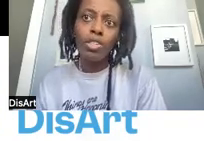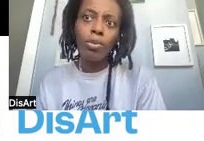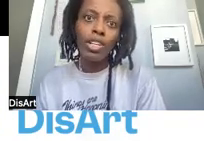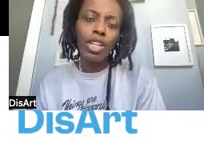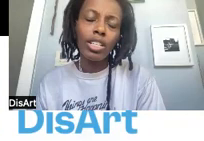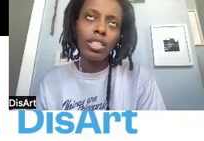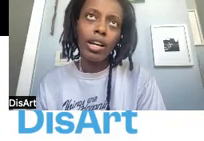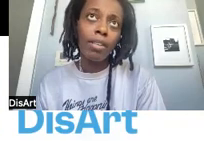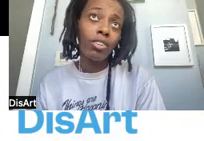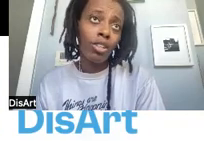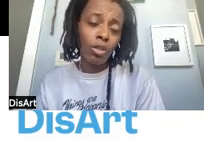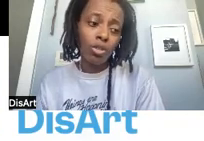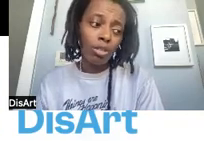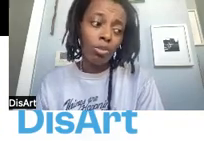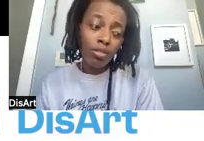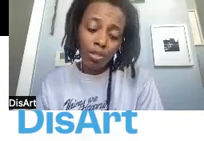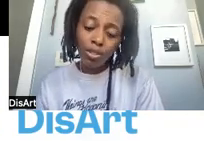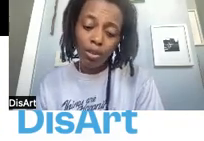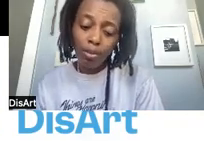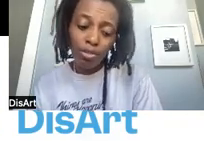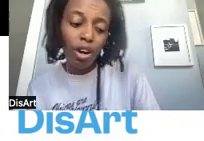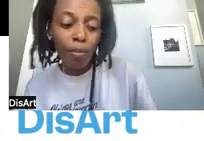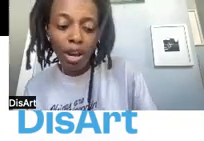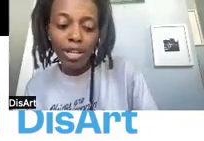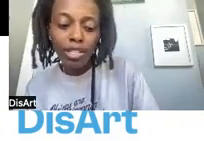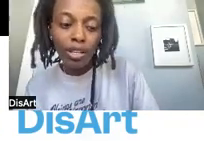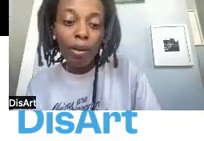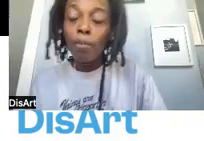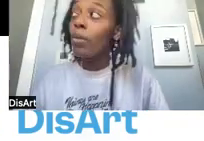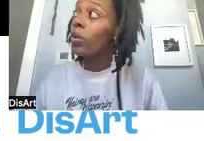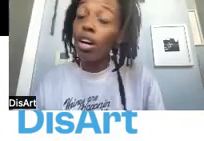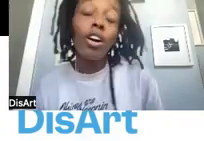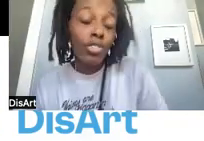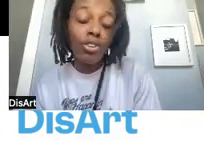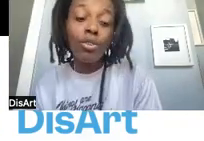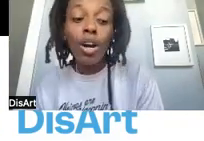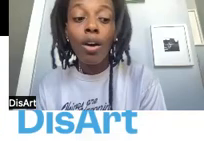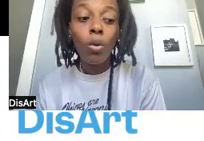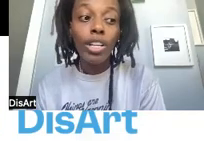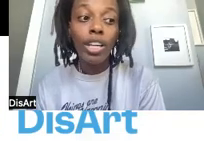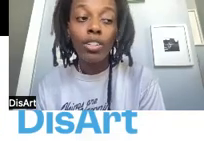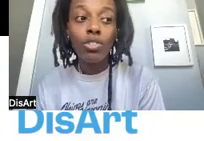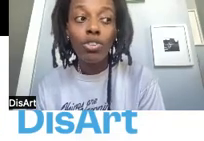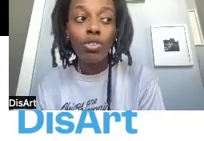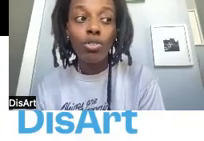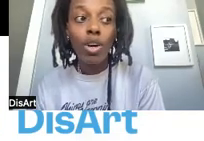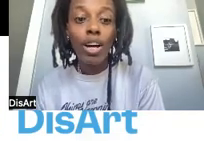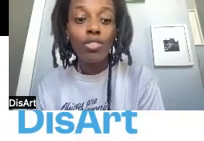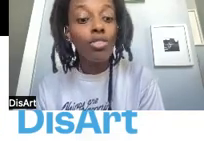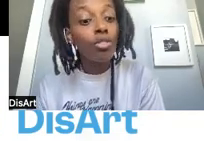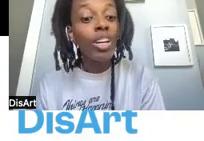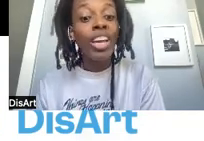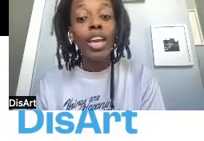And with this project, not only are we doing the preview in Grand Rapids for Art Prize, but we are also working